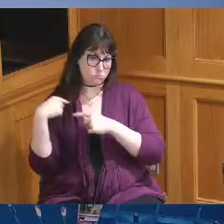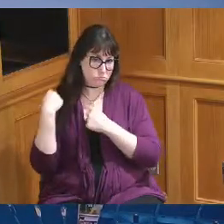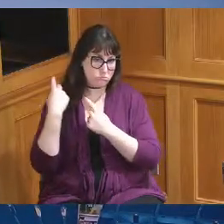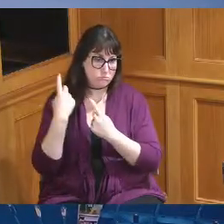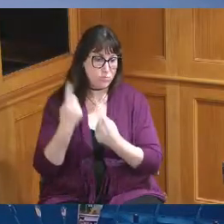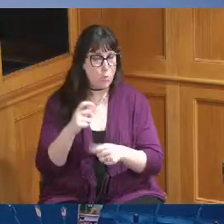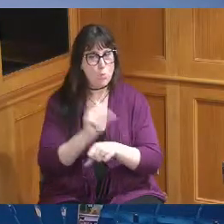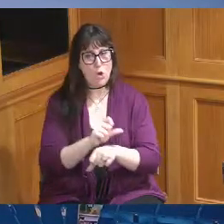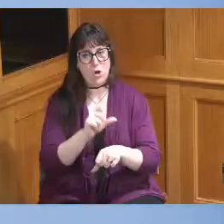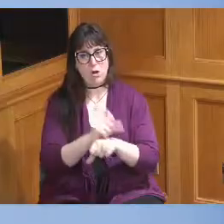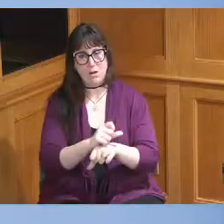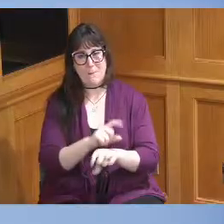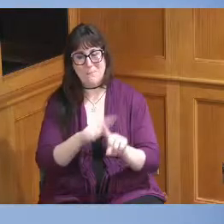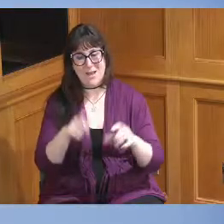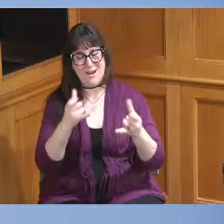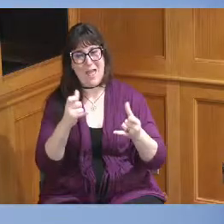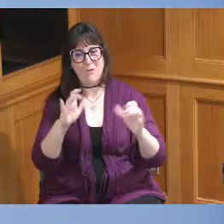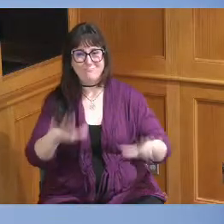new day.